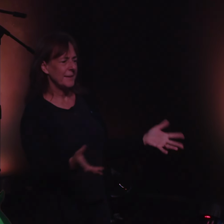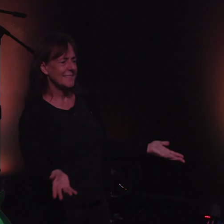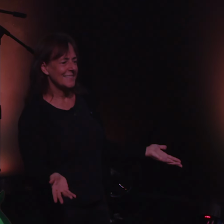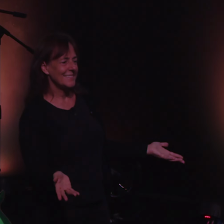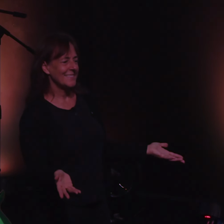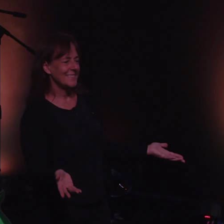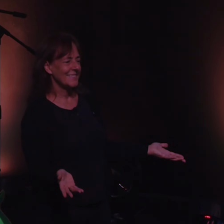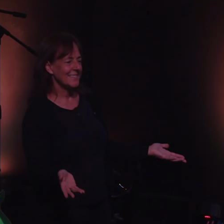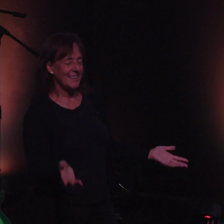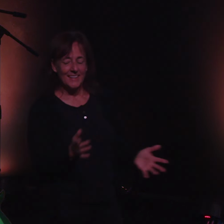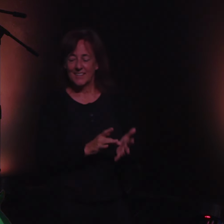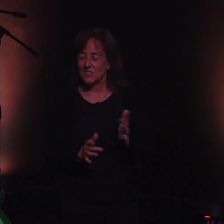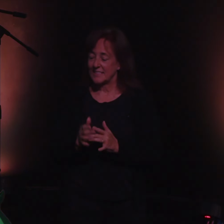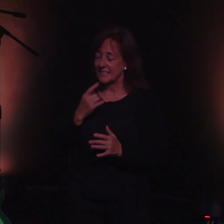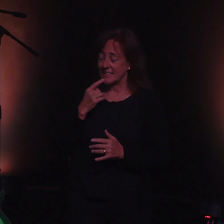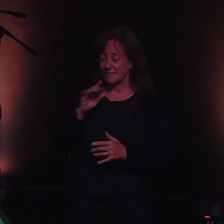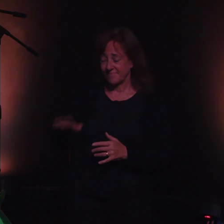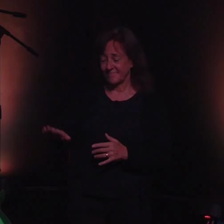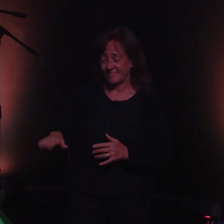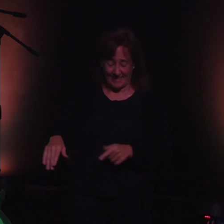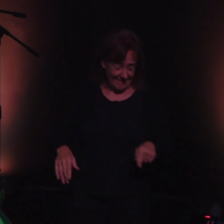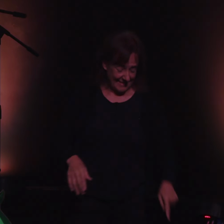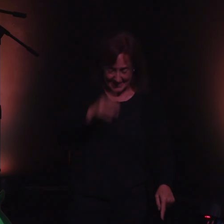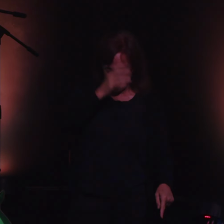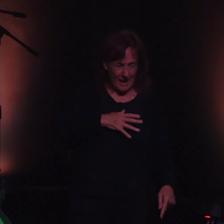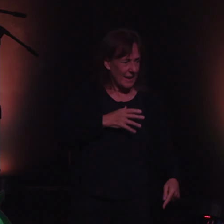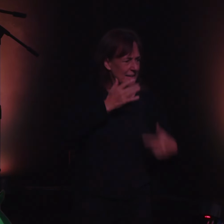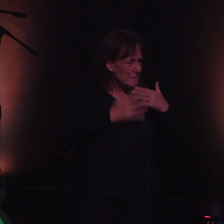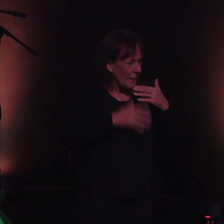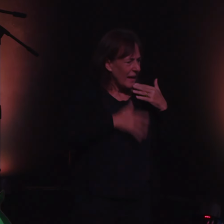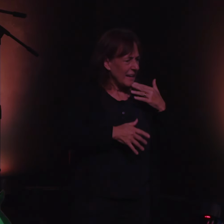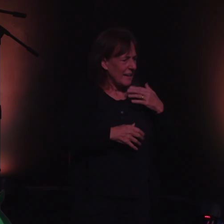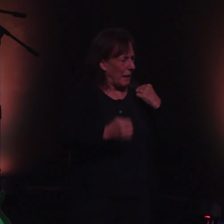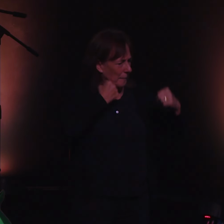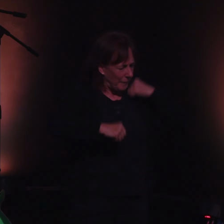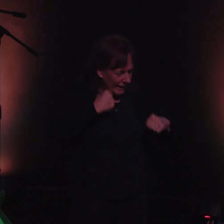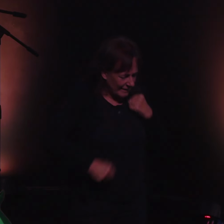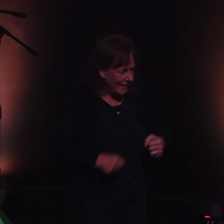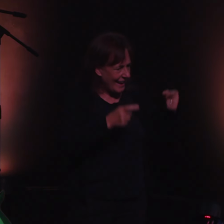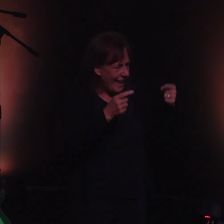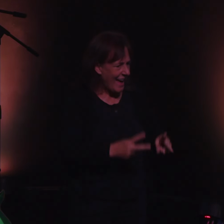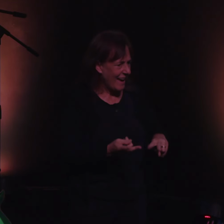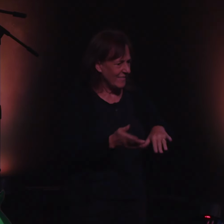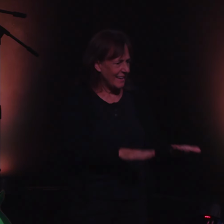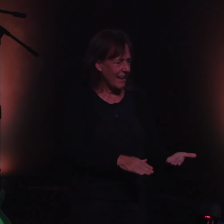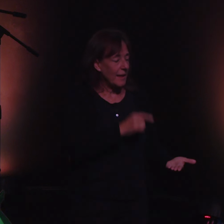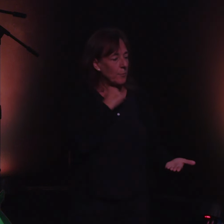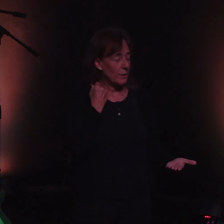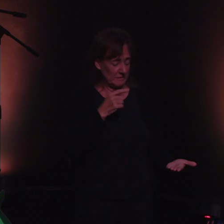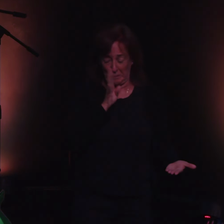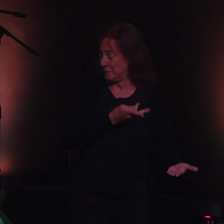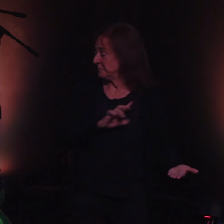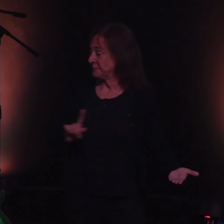Jesus says, so this man is bloody and beaten and half dead, and a priest comes by and he walks by on the other